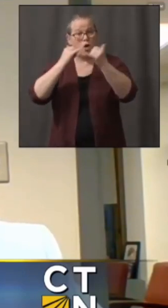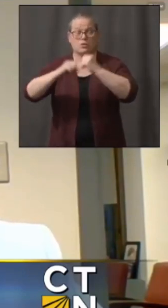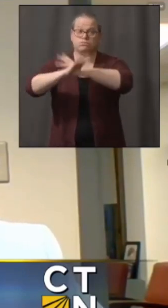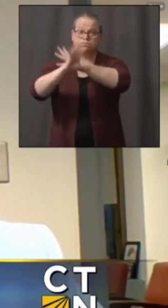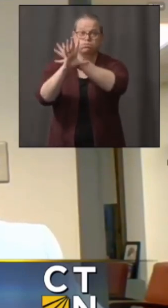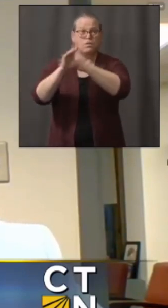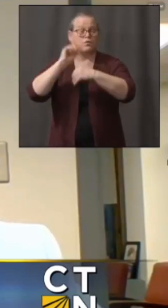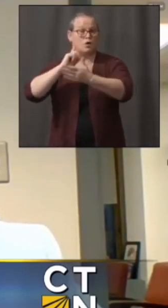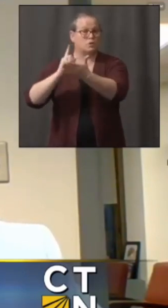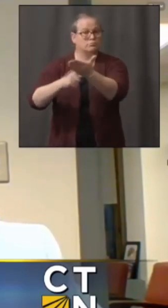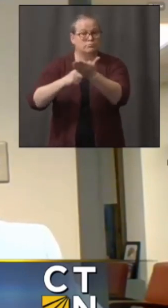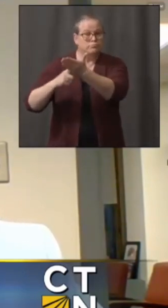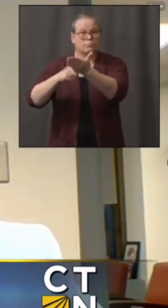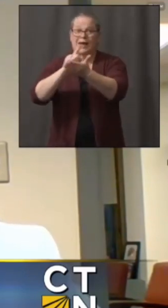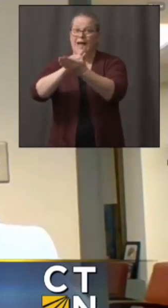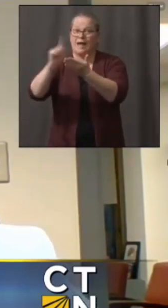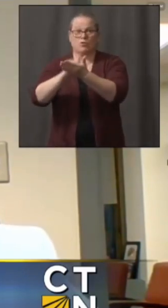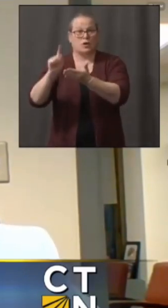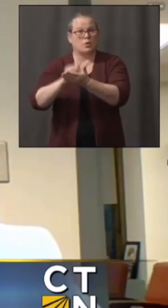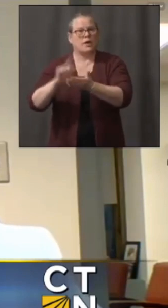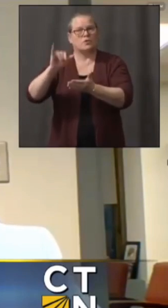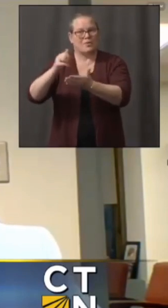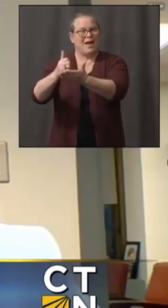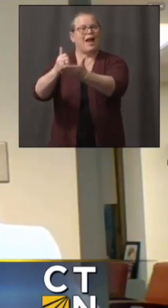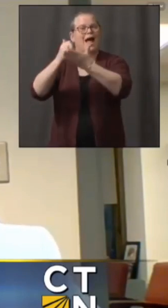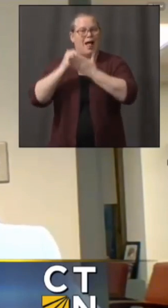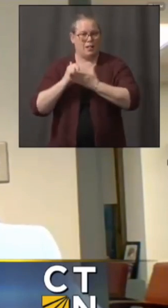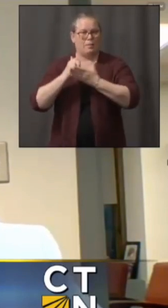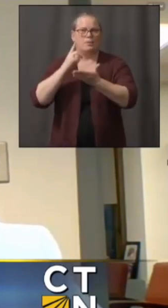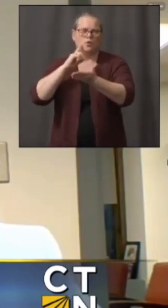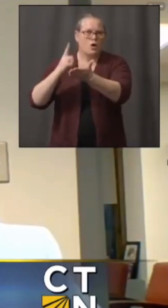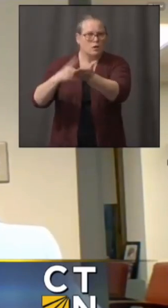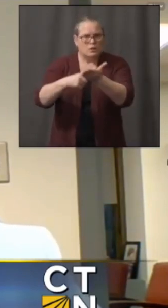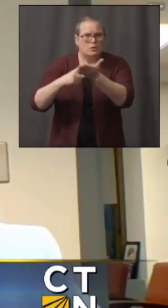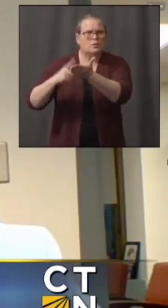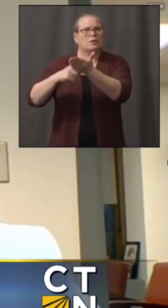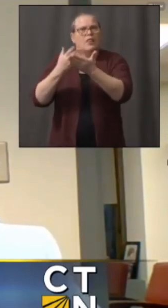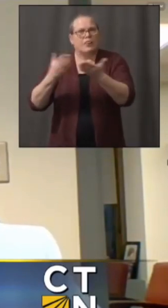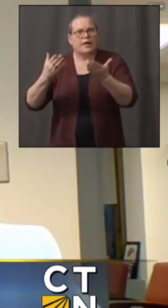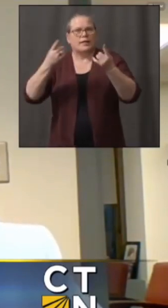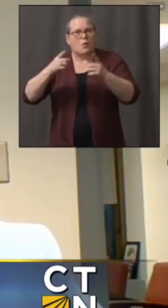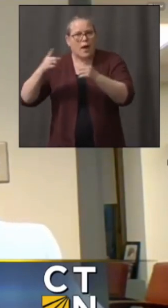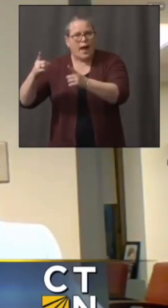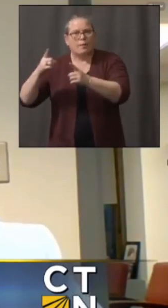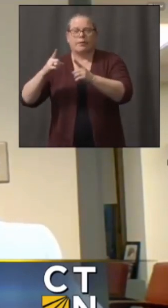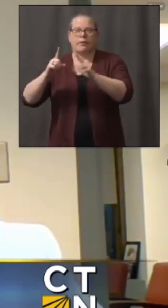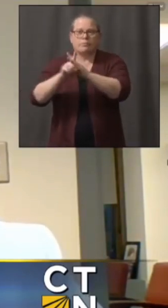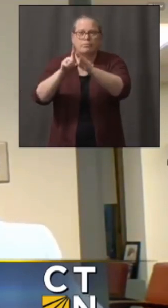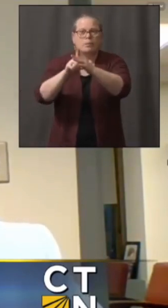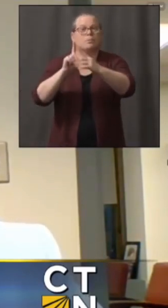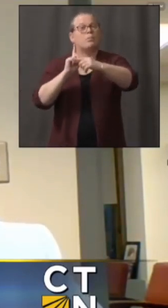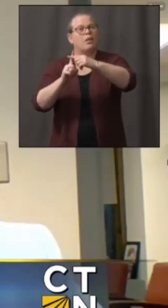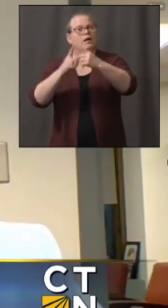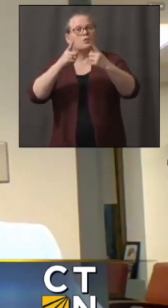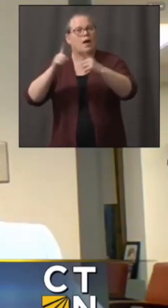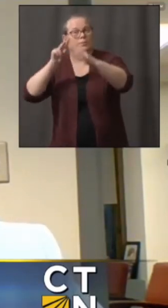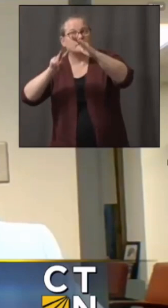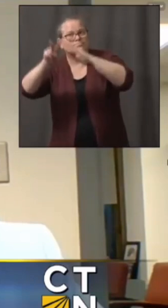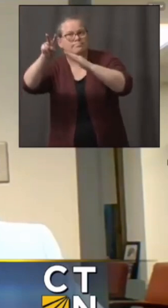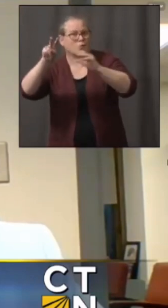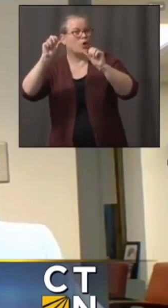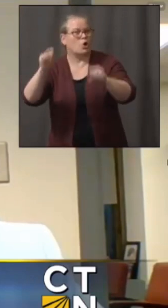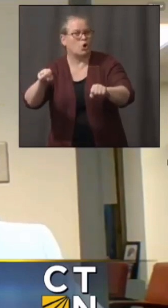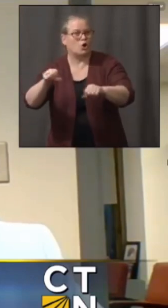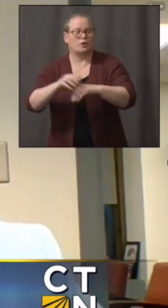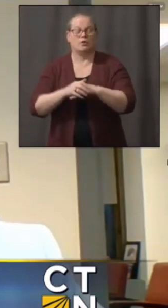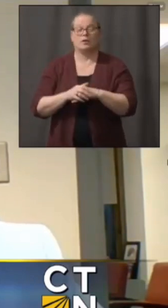preview as well as just an open forum so that we could talk about things that were coming down the pike. Meanwhile, a lot of the state